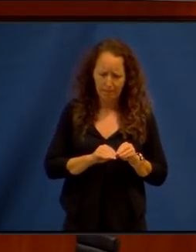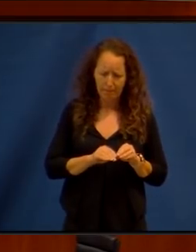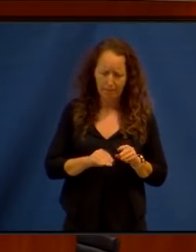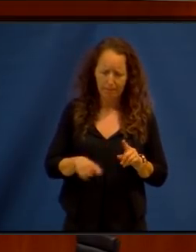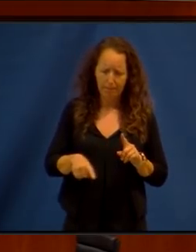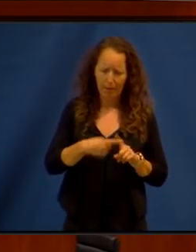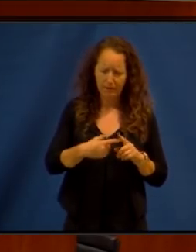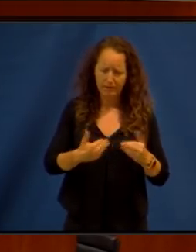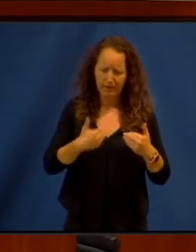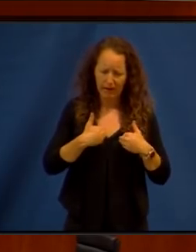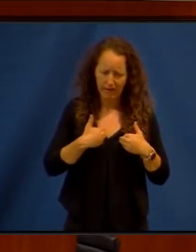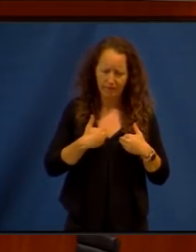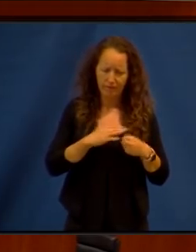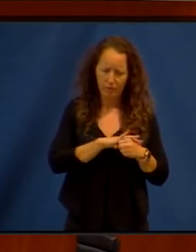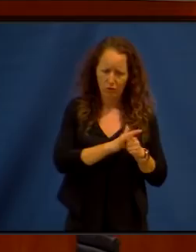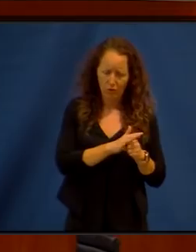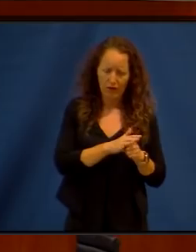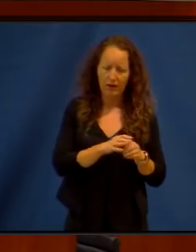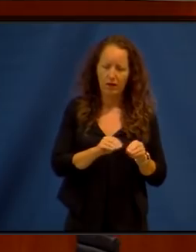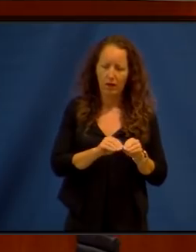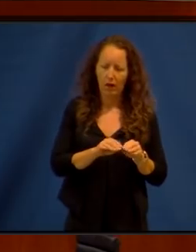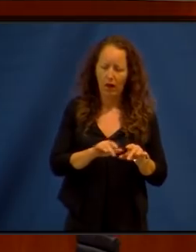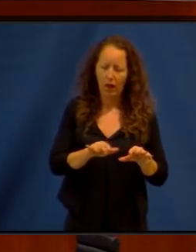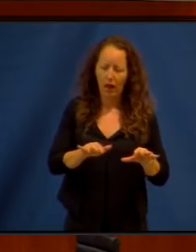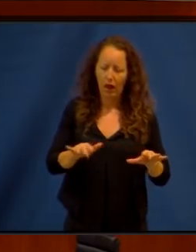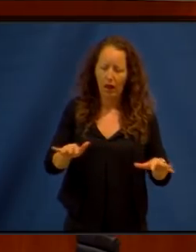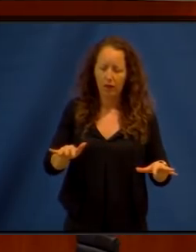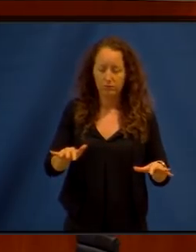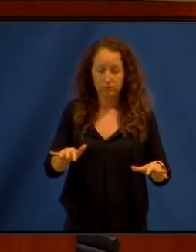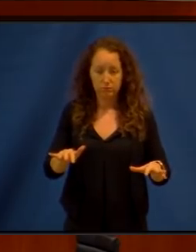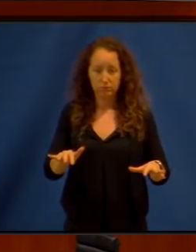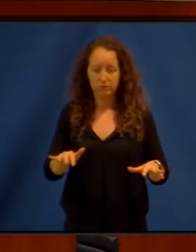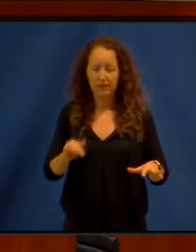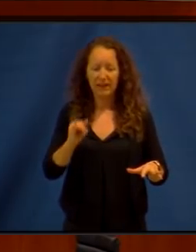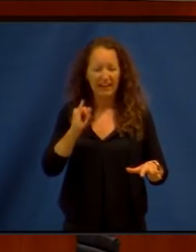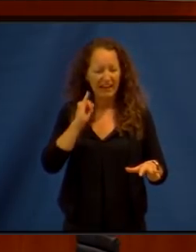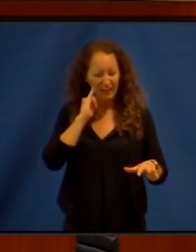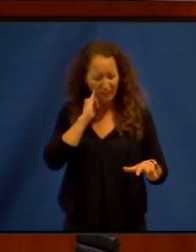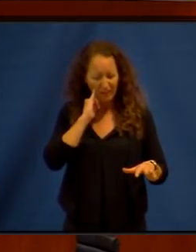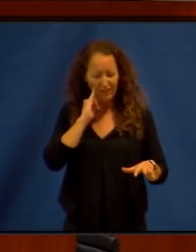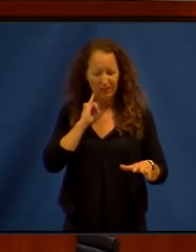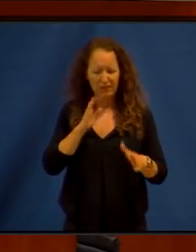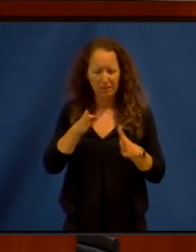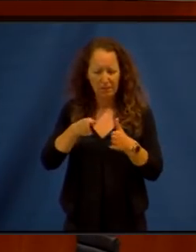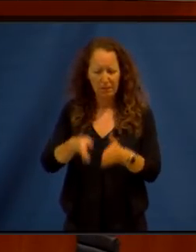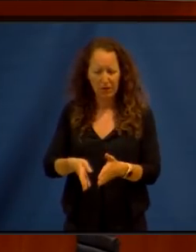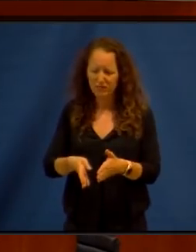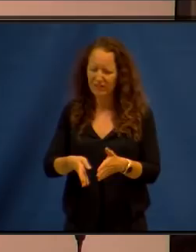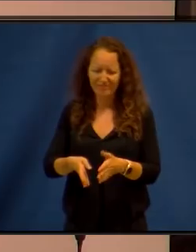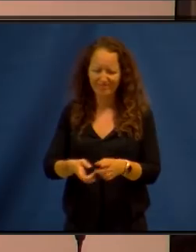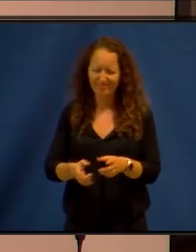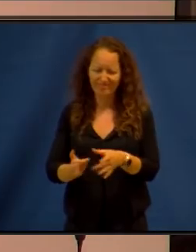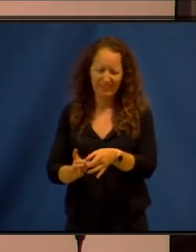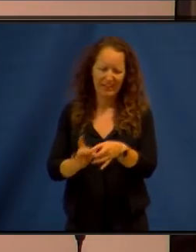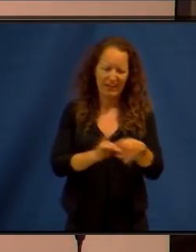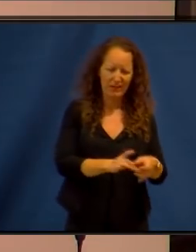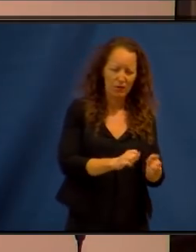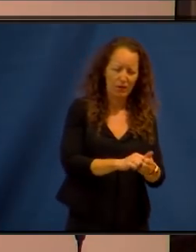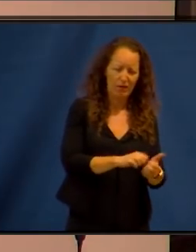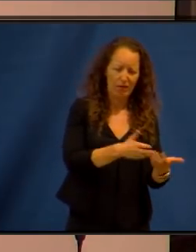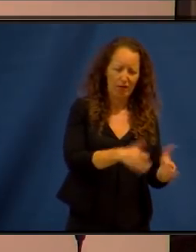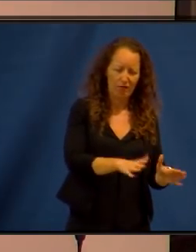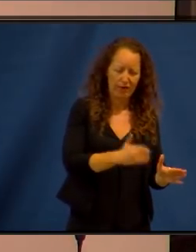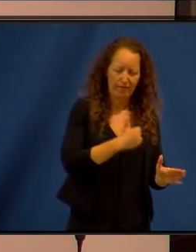that hadn't been linked to previous cases or to travel? At this point, I mean, we do